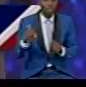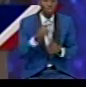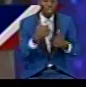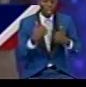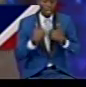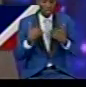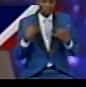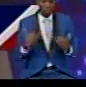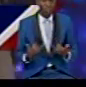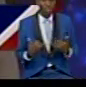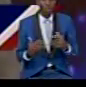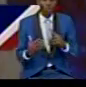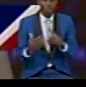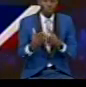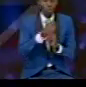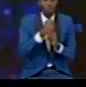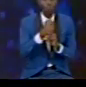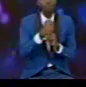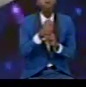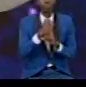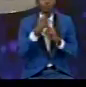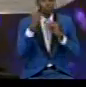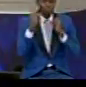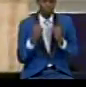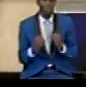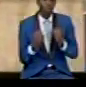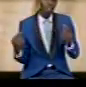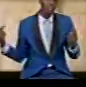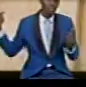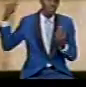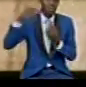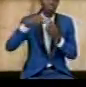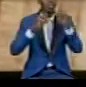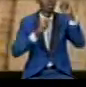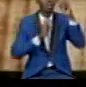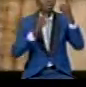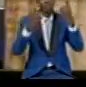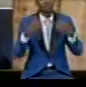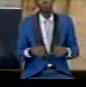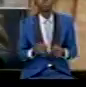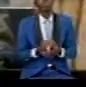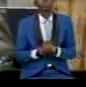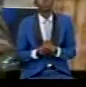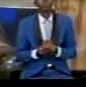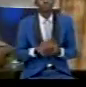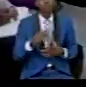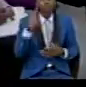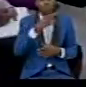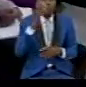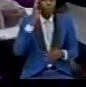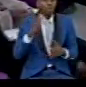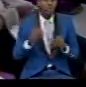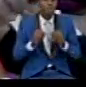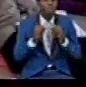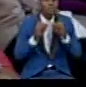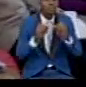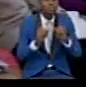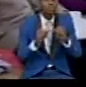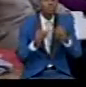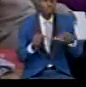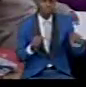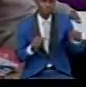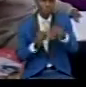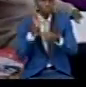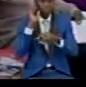already, hold fast till I come. Who is going to hold fast?